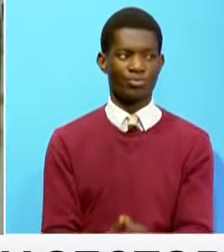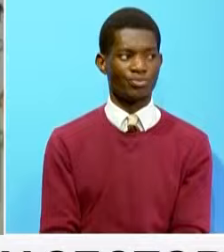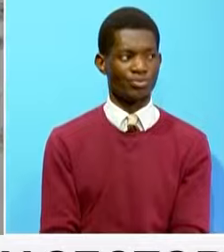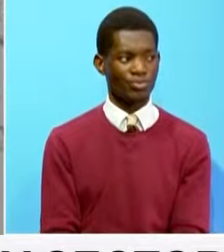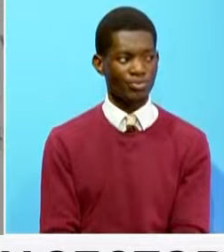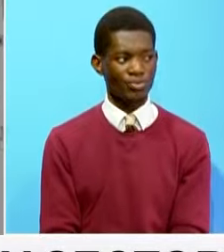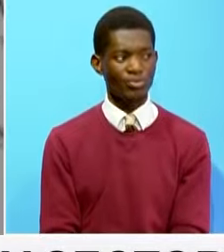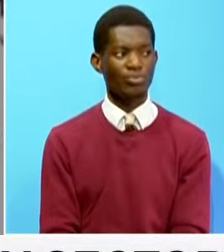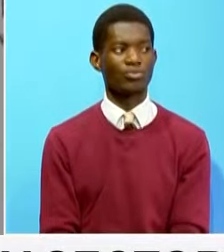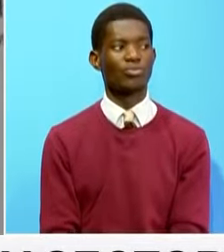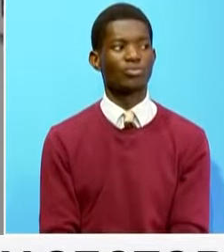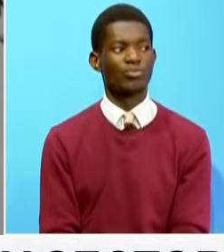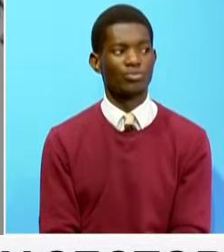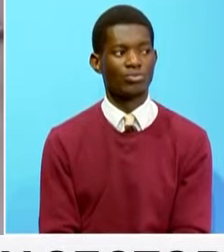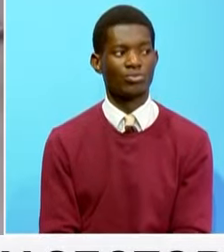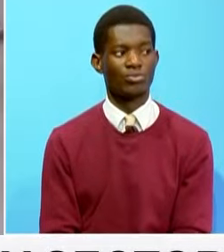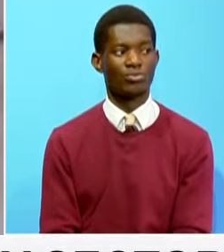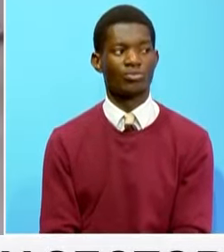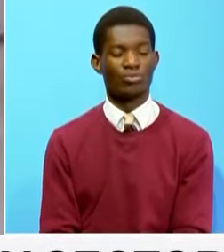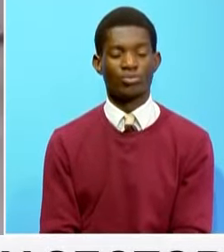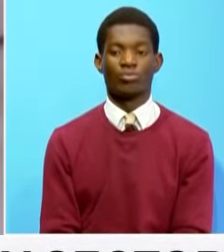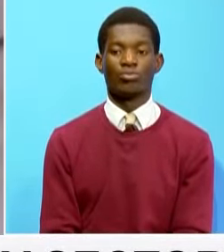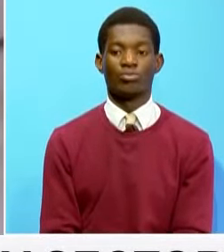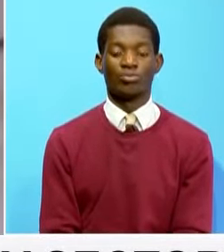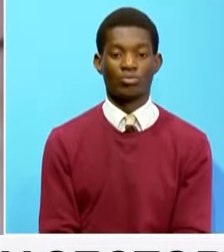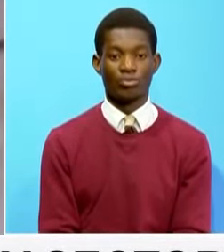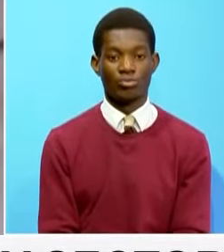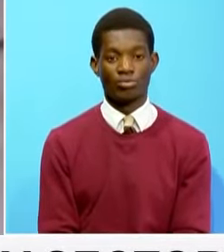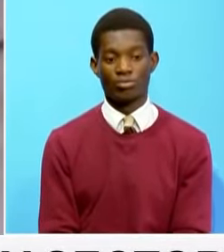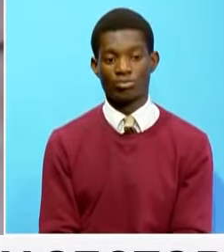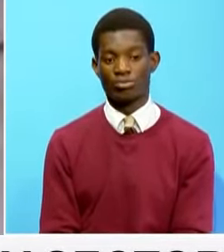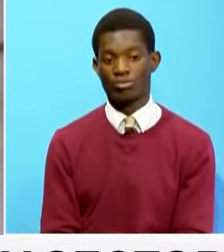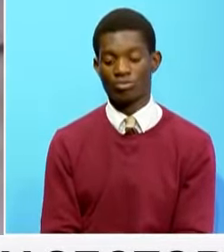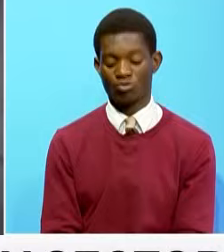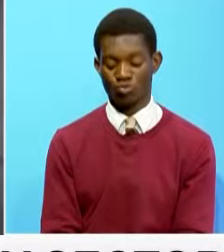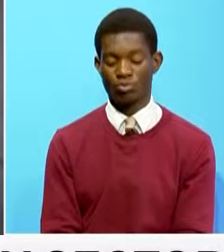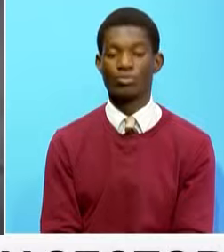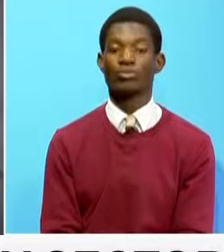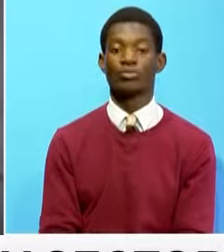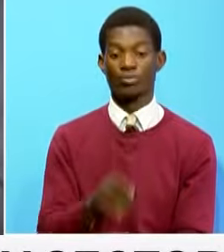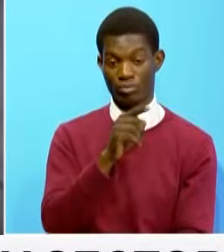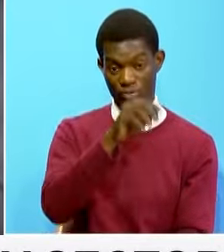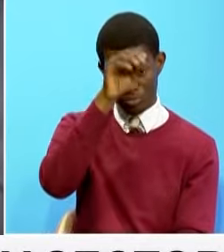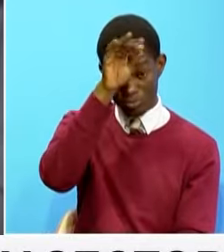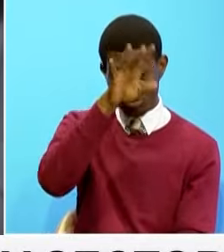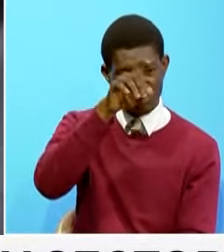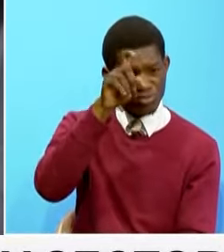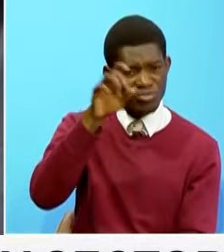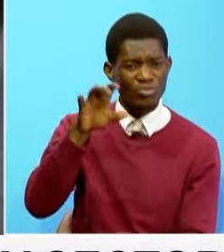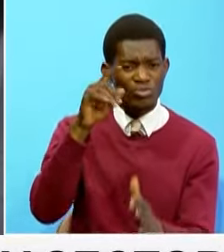FQM, since they are the ones in charge of the contractors, can also see to it that they